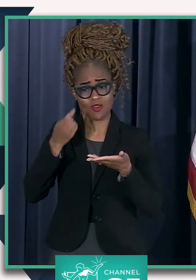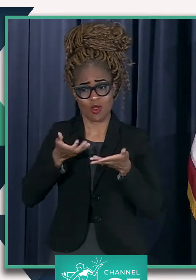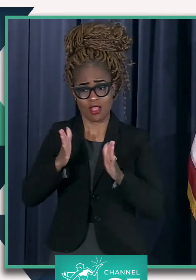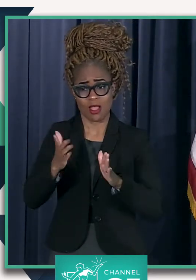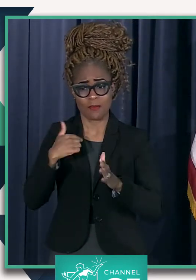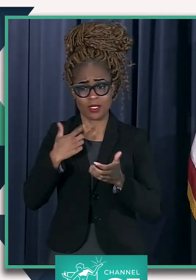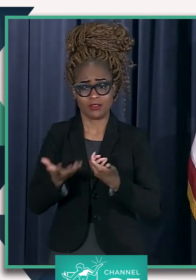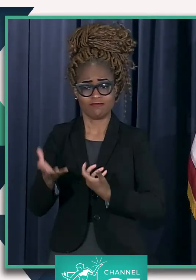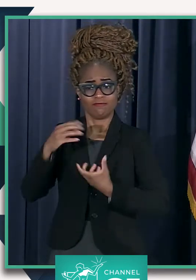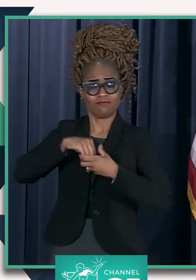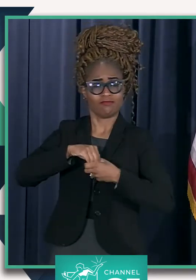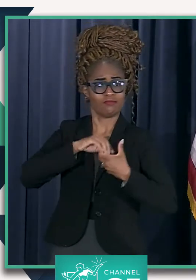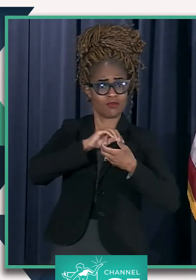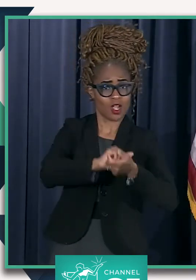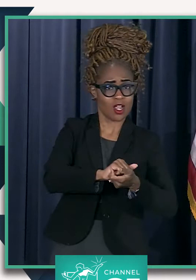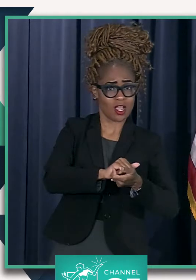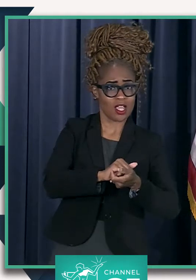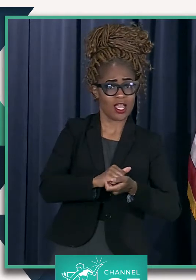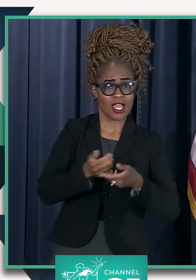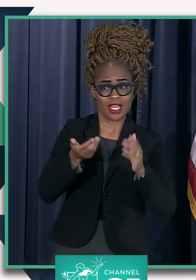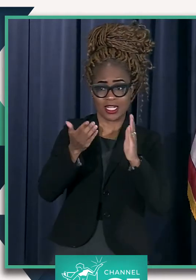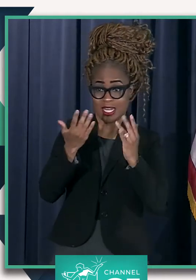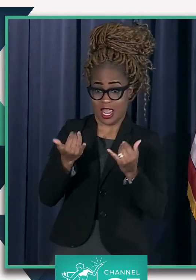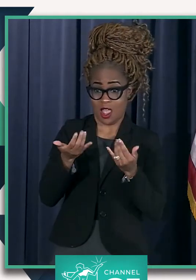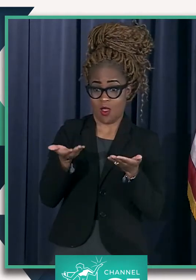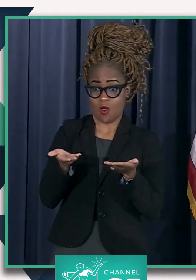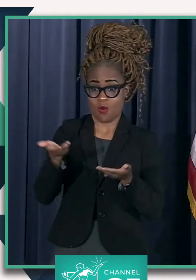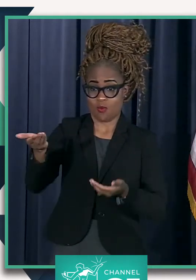partnership, and I ask you to welcome Wendy Jackson.